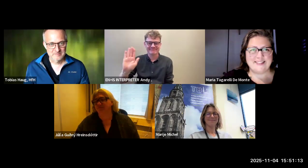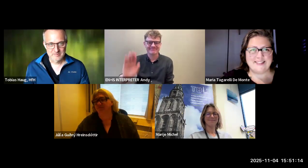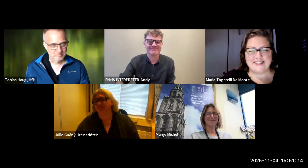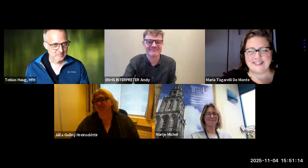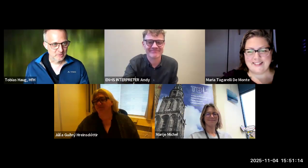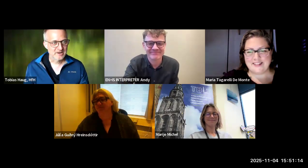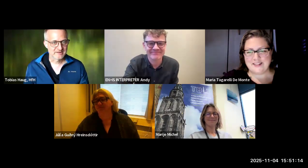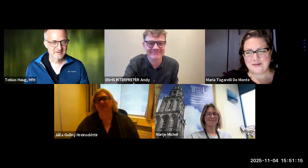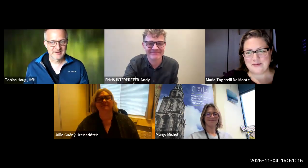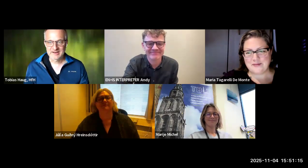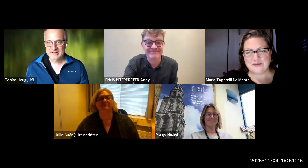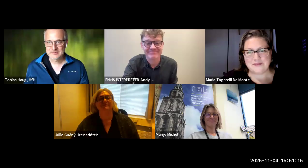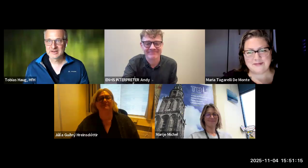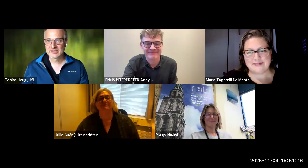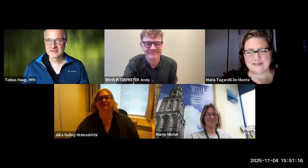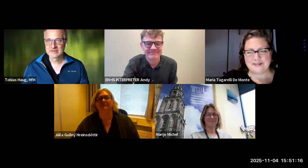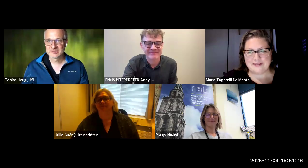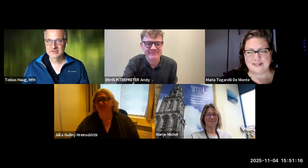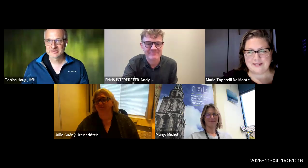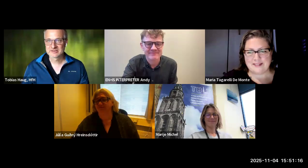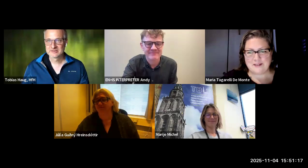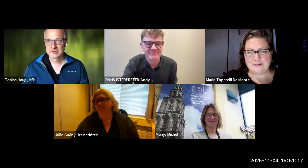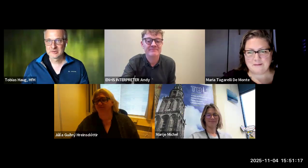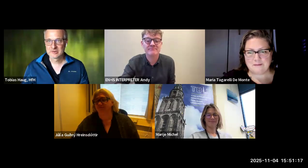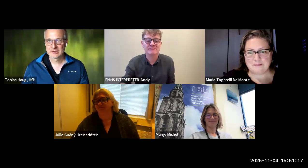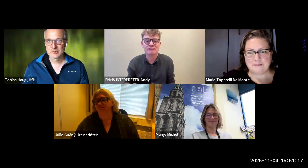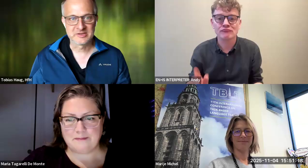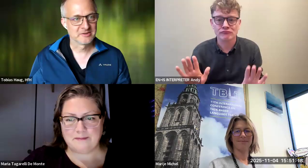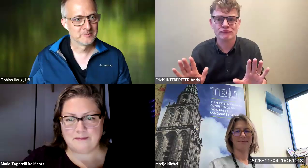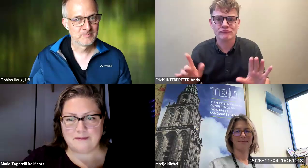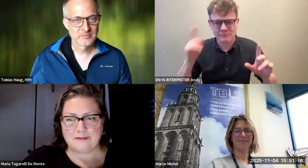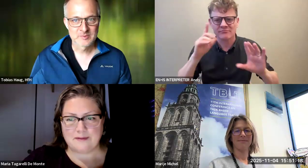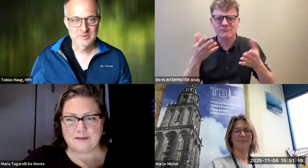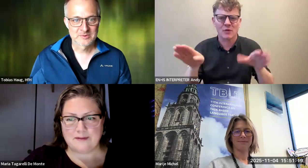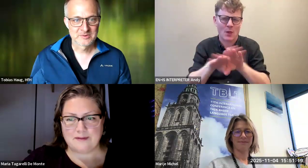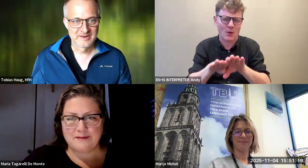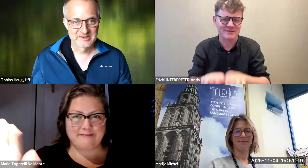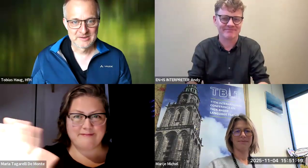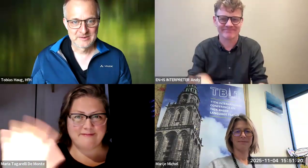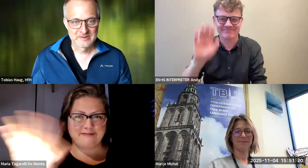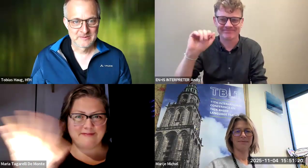All right, then I guess we can just close it.